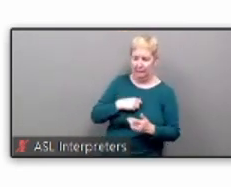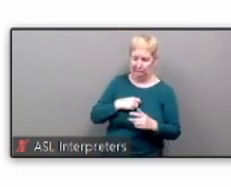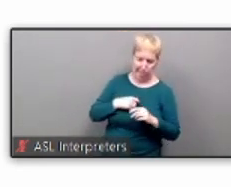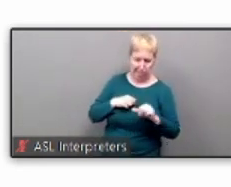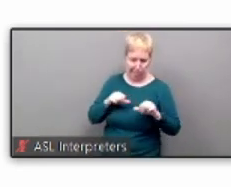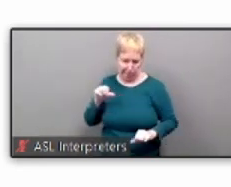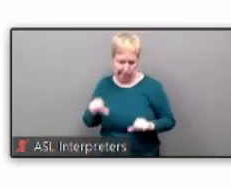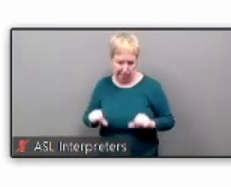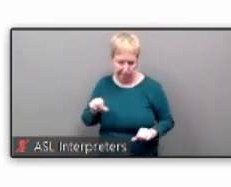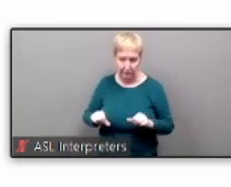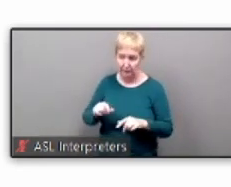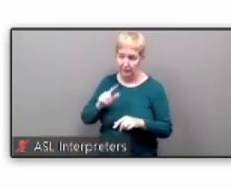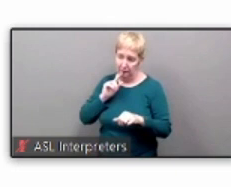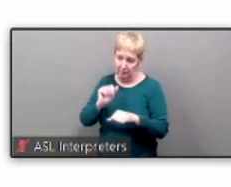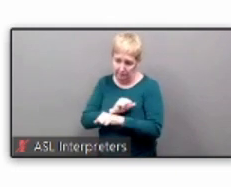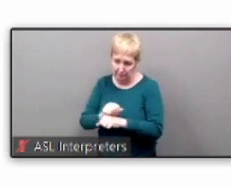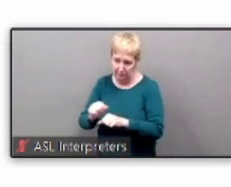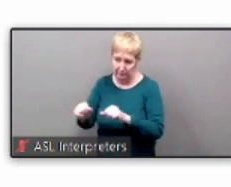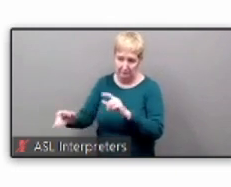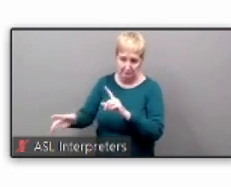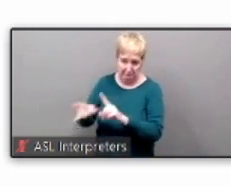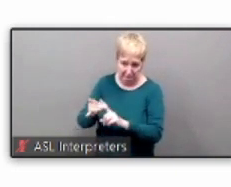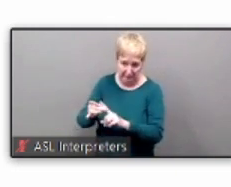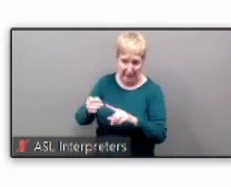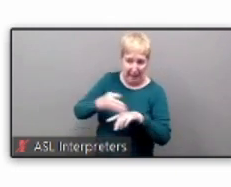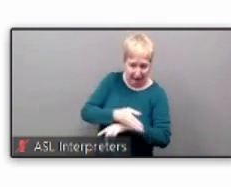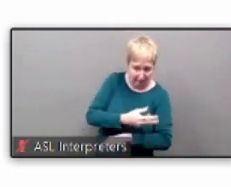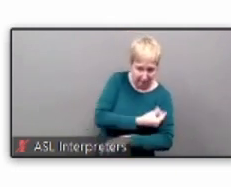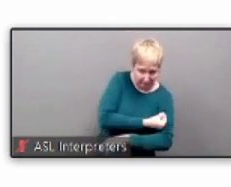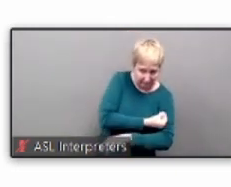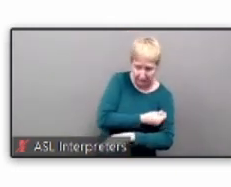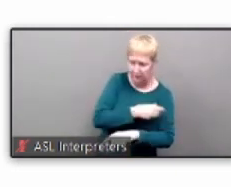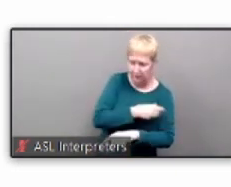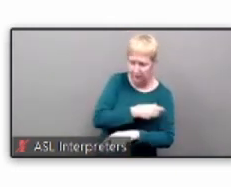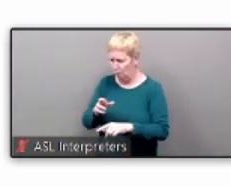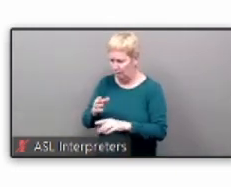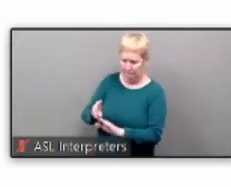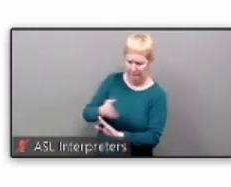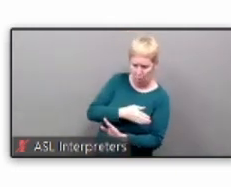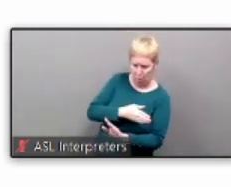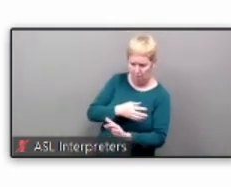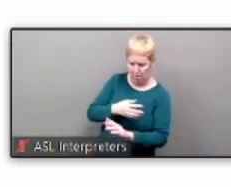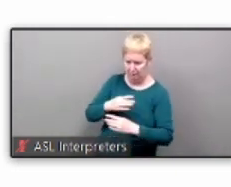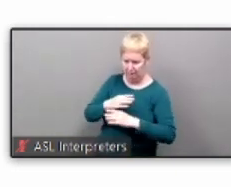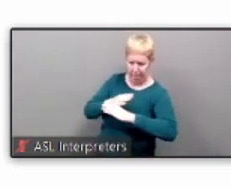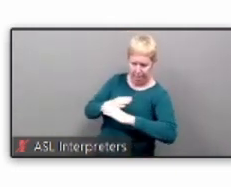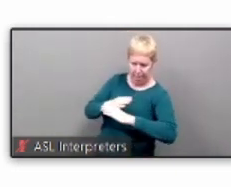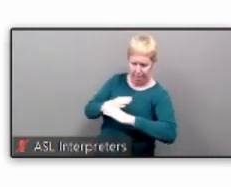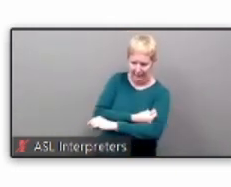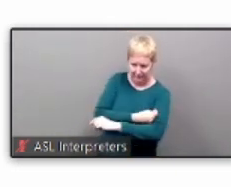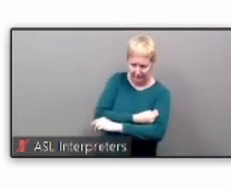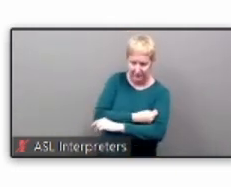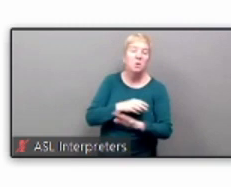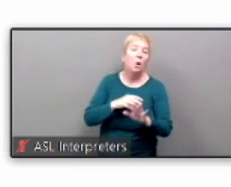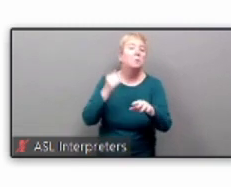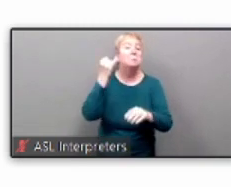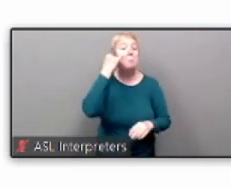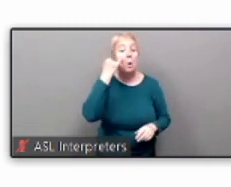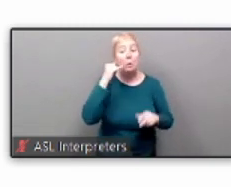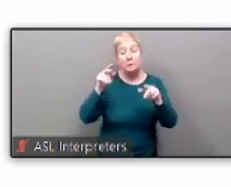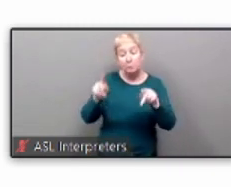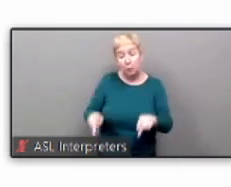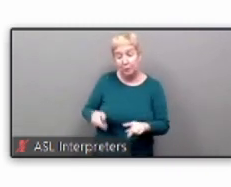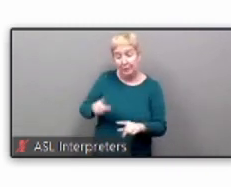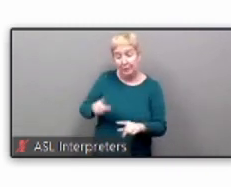this a new infection after vaccination or not? So we do exclude persons from this case definition that had a